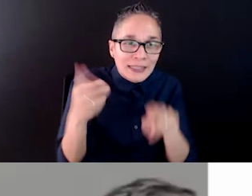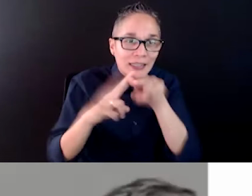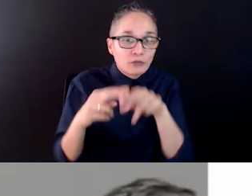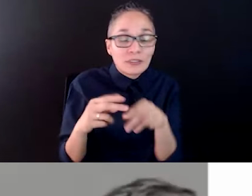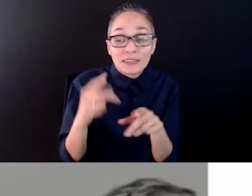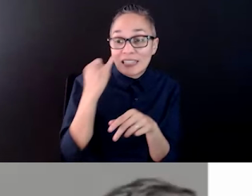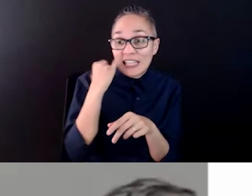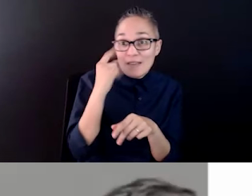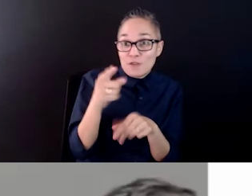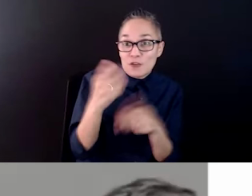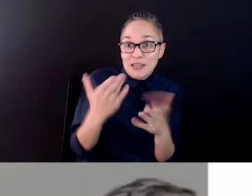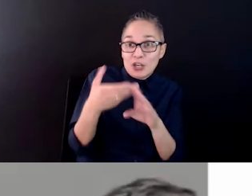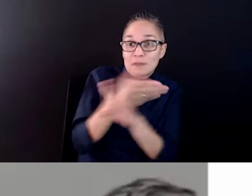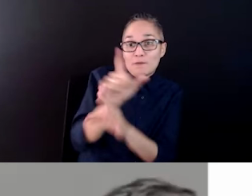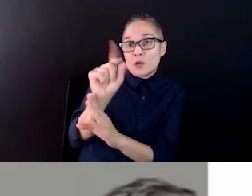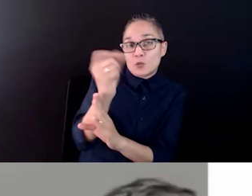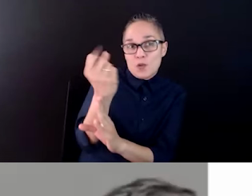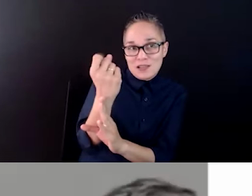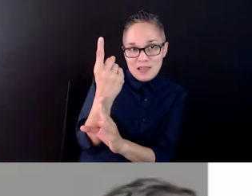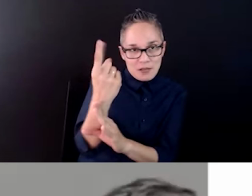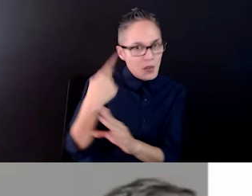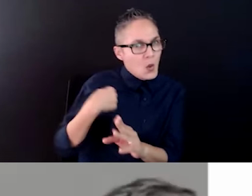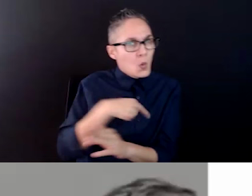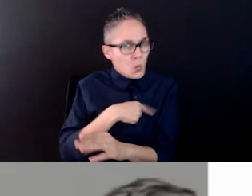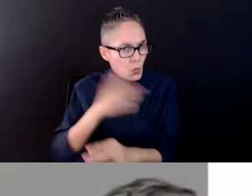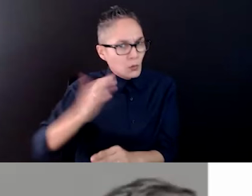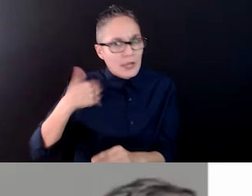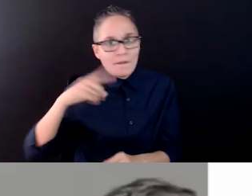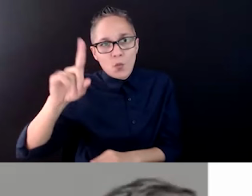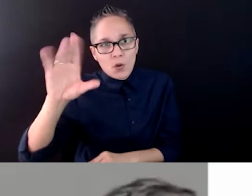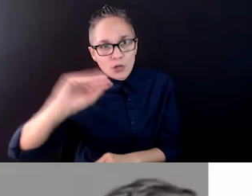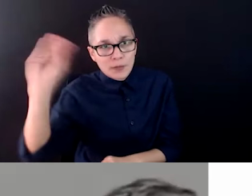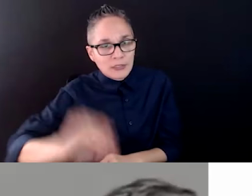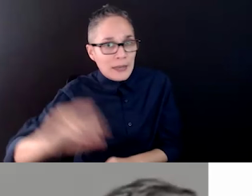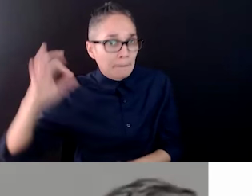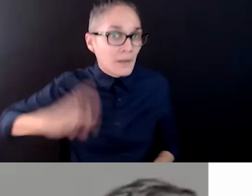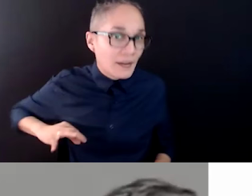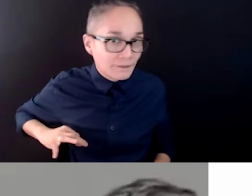since, before 2011, we used to have 100% benefits.